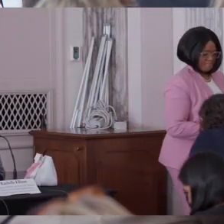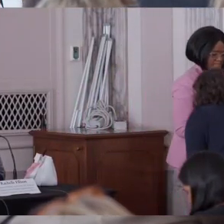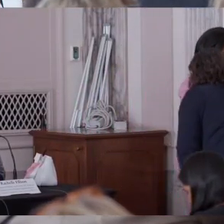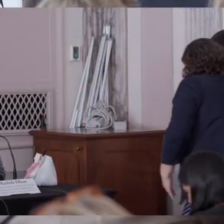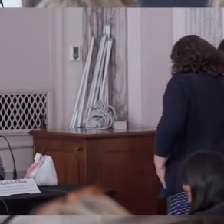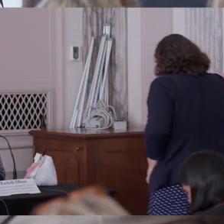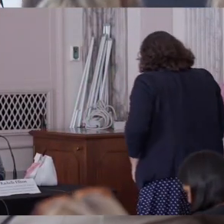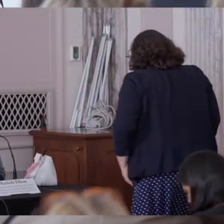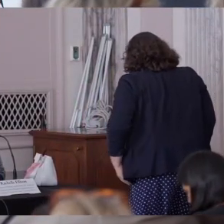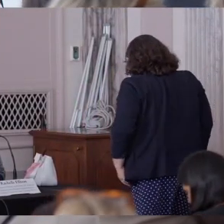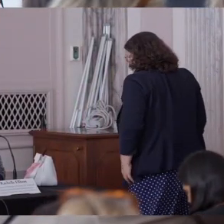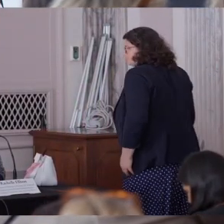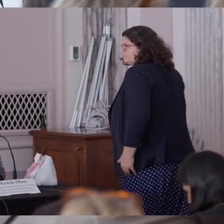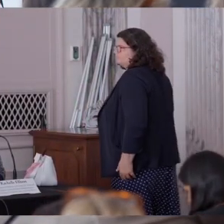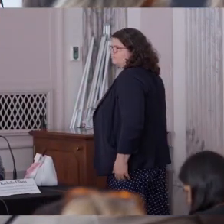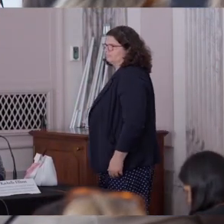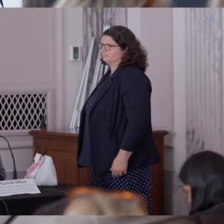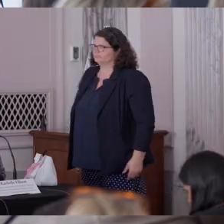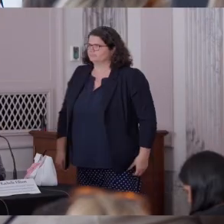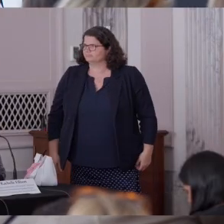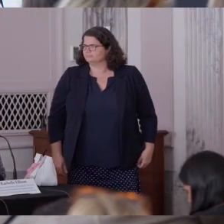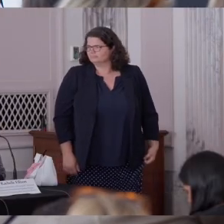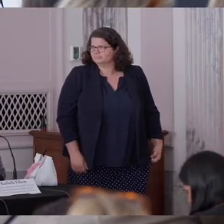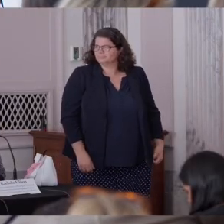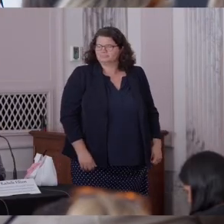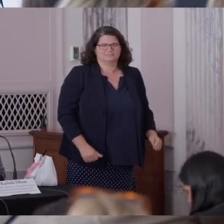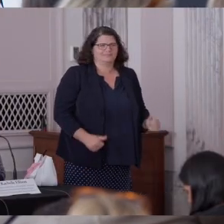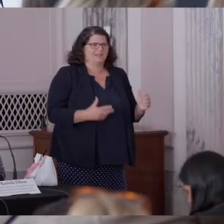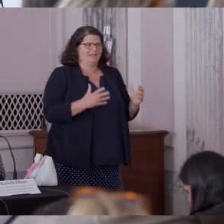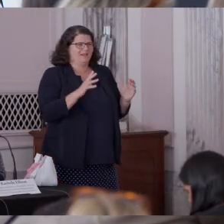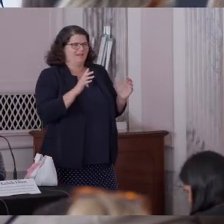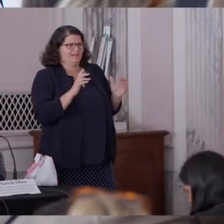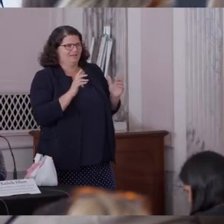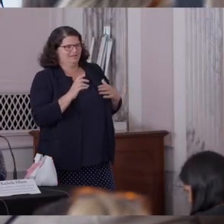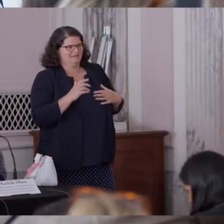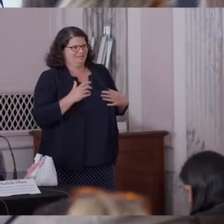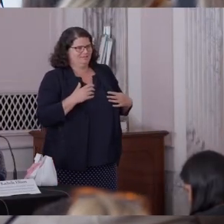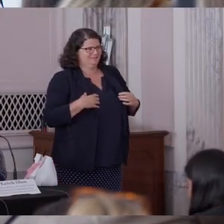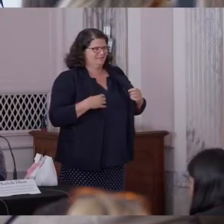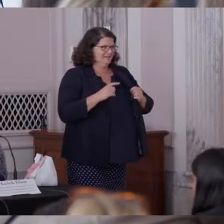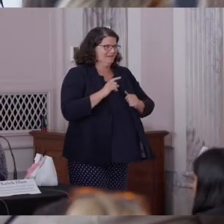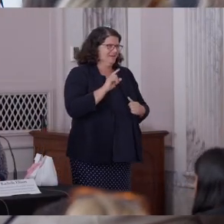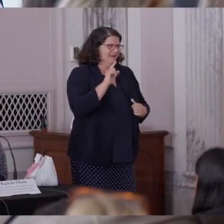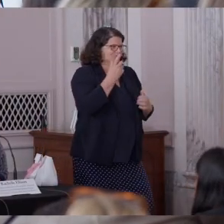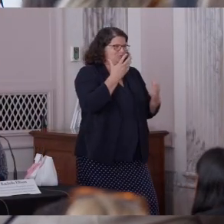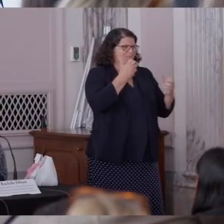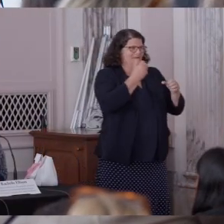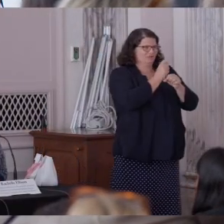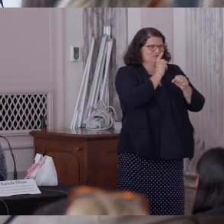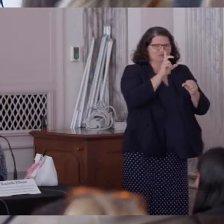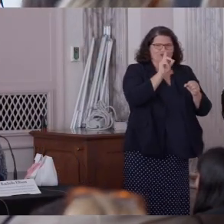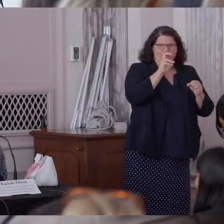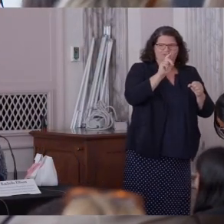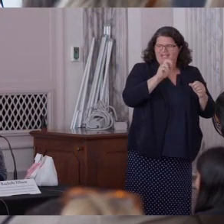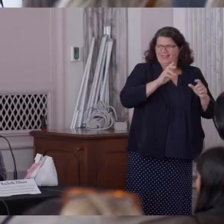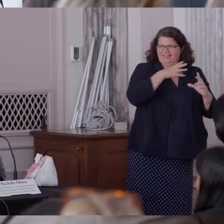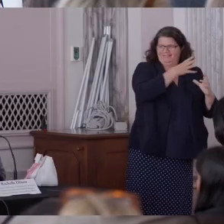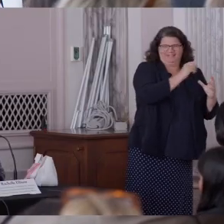And I just want to release Donald because he has a plane to catch at BWI. And I meant